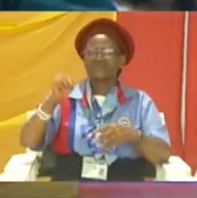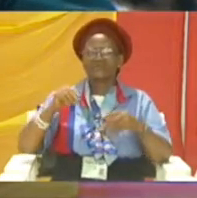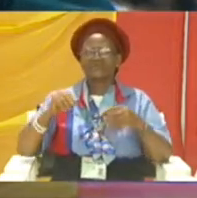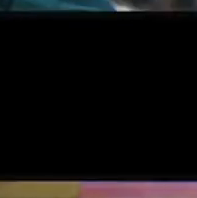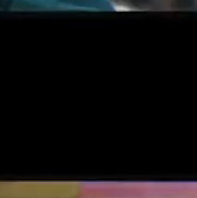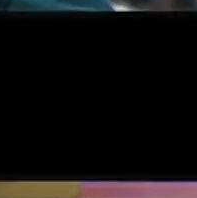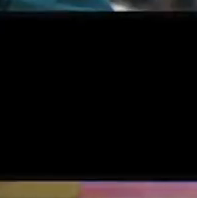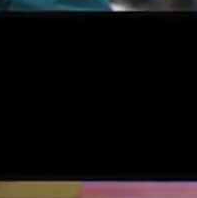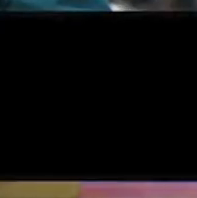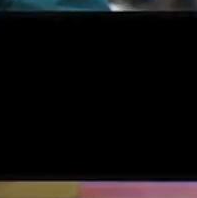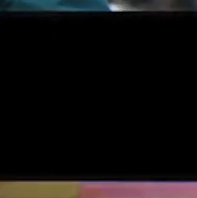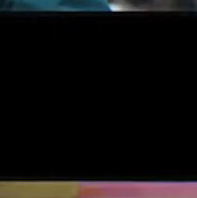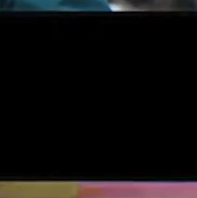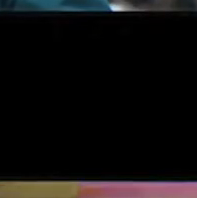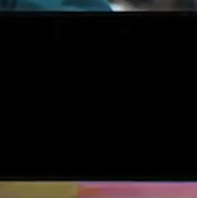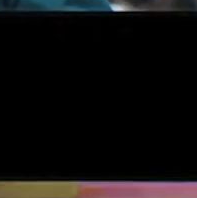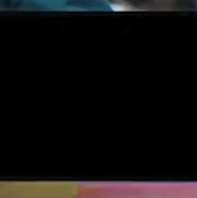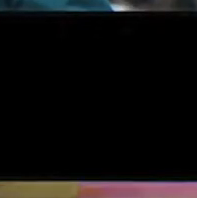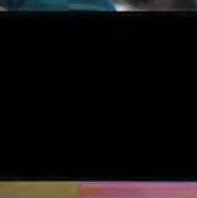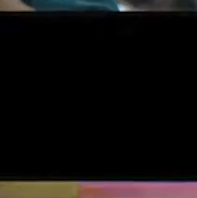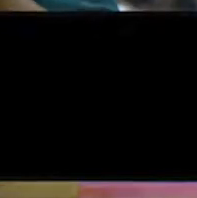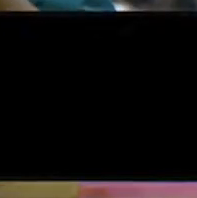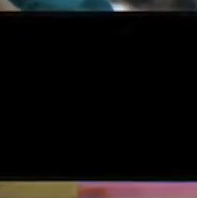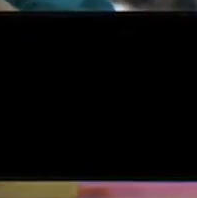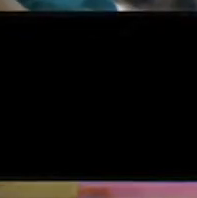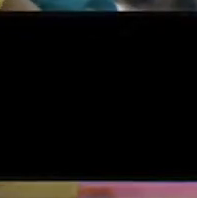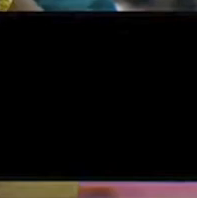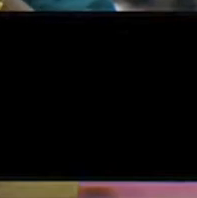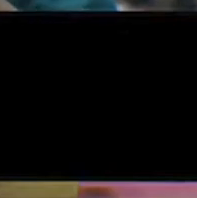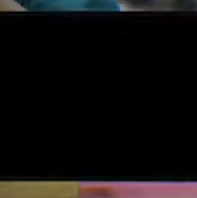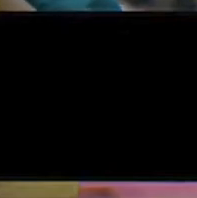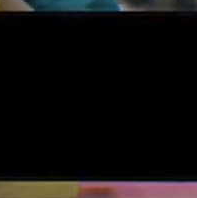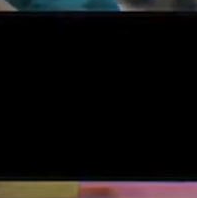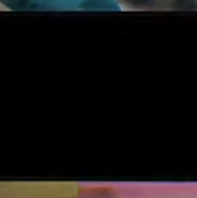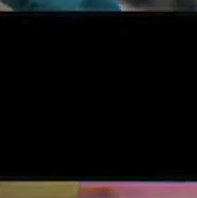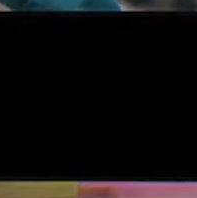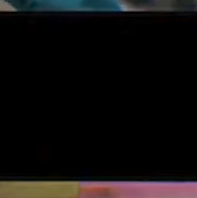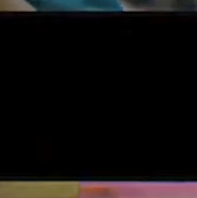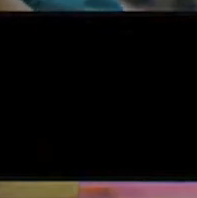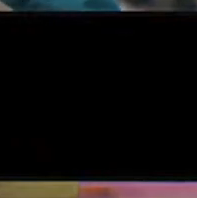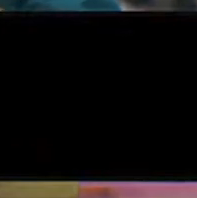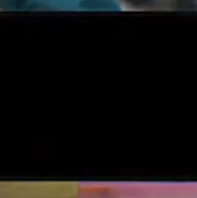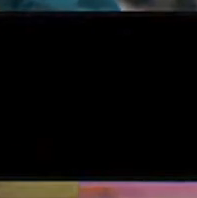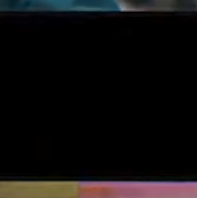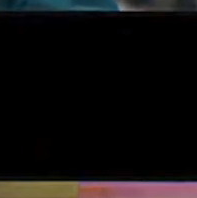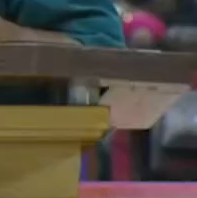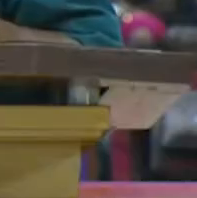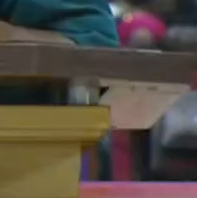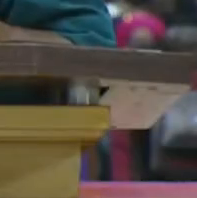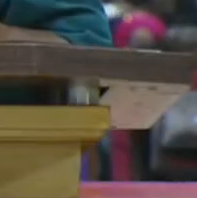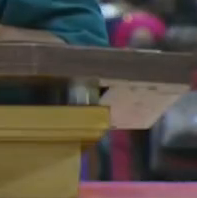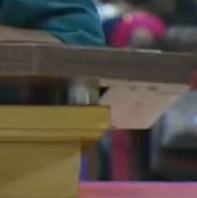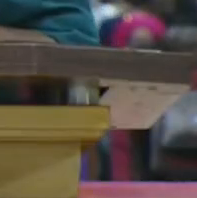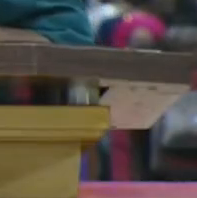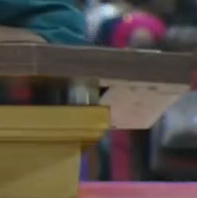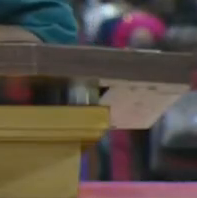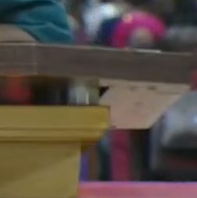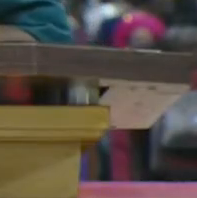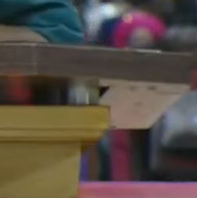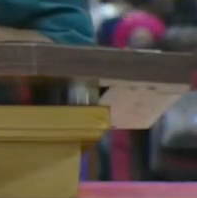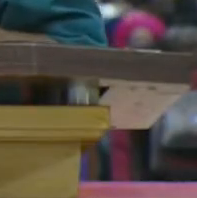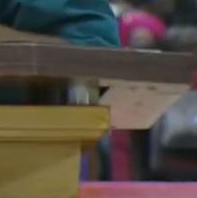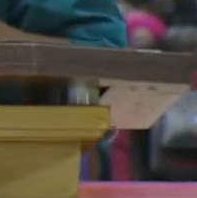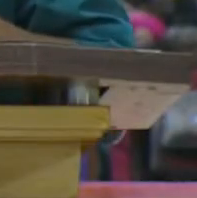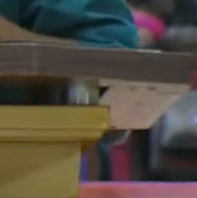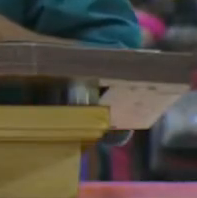I'll make a charm for you that will protect you from every form of evil. You